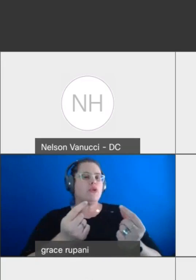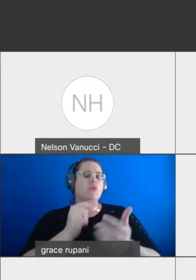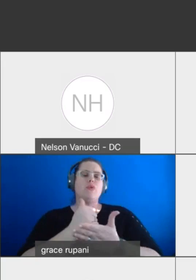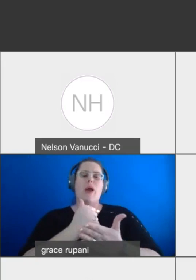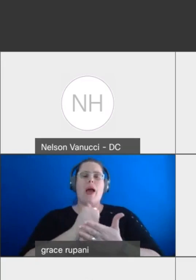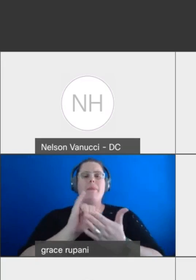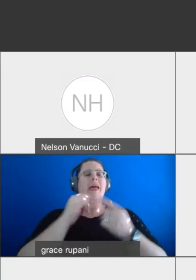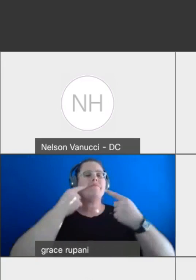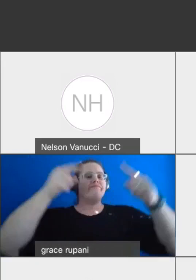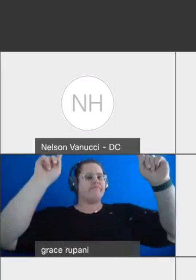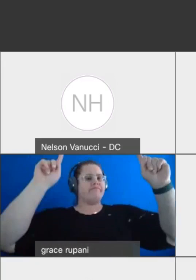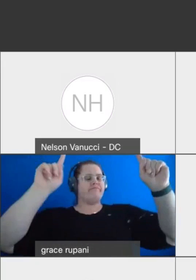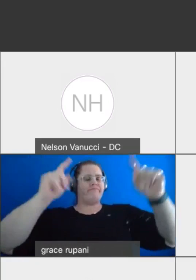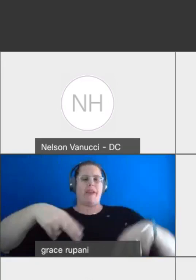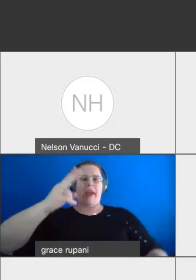see